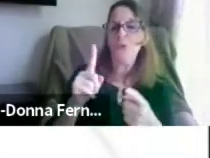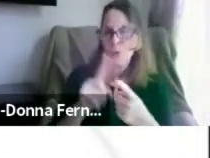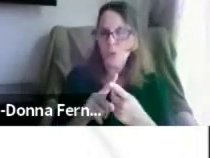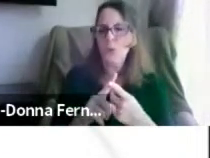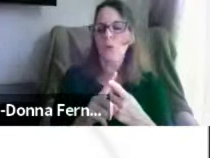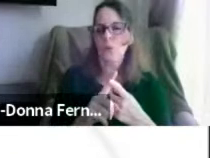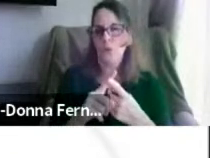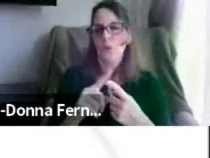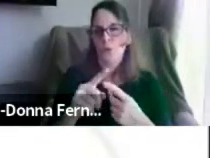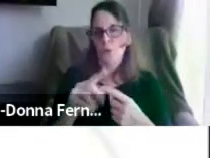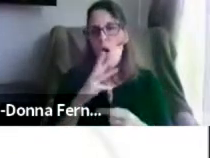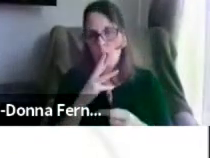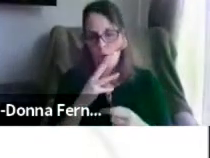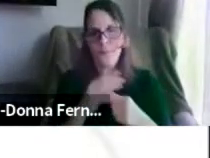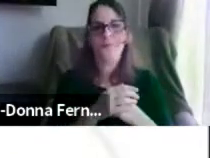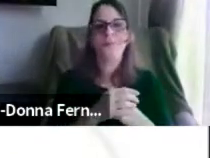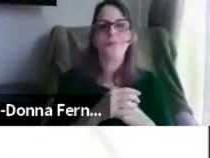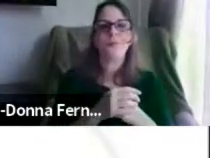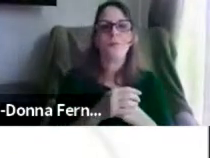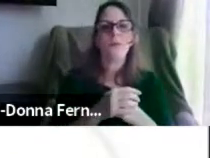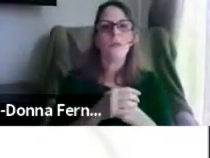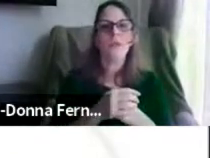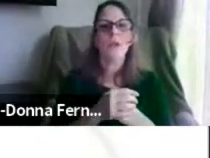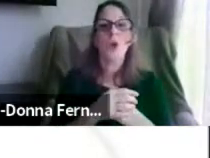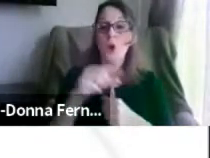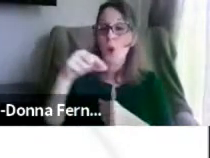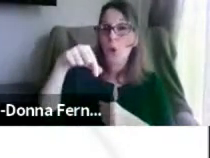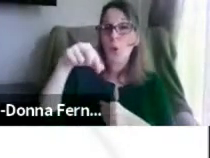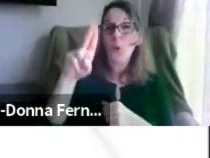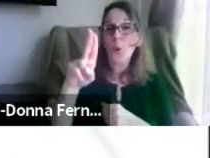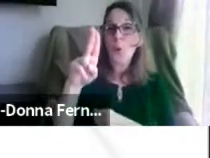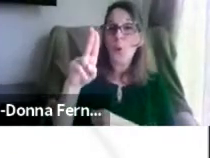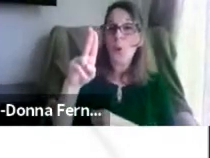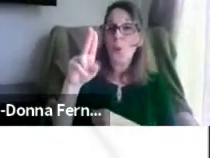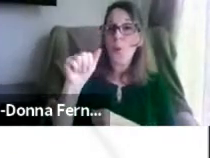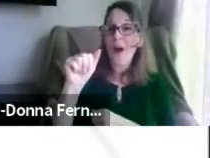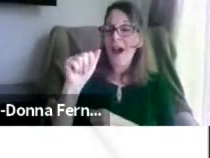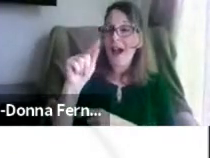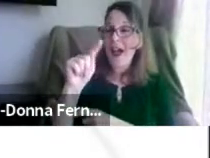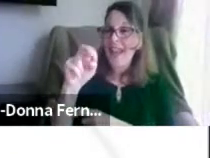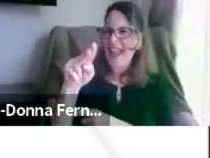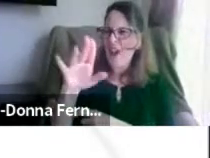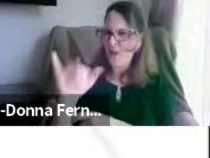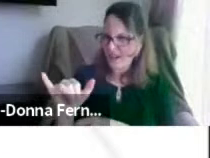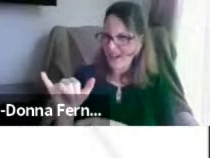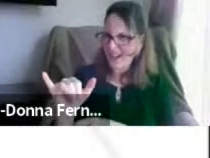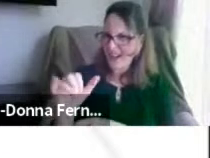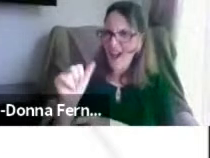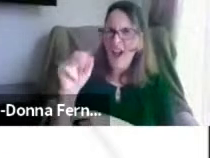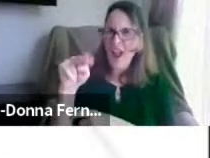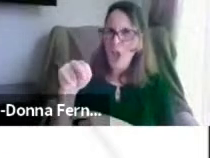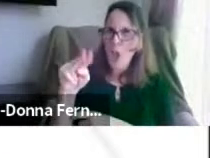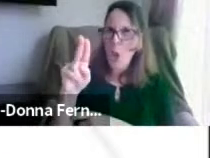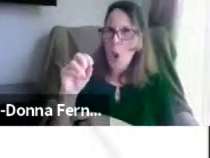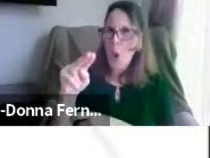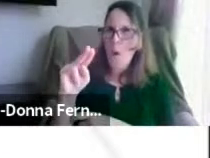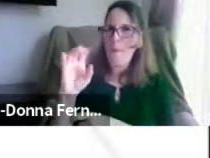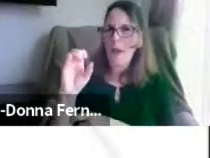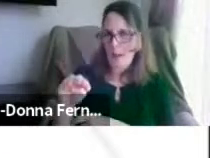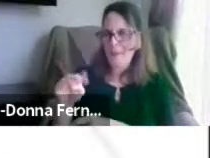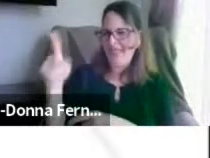Quaternary ammonium is commonly used in commercial kitchens as a sanitizer. Its surface contact time varies